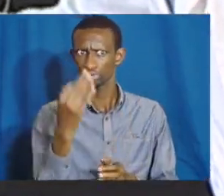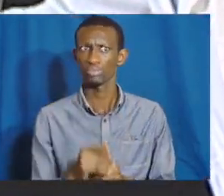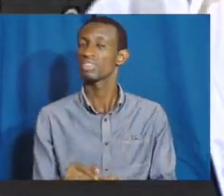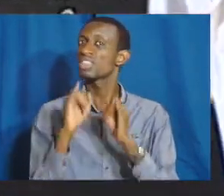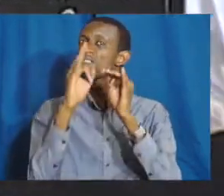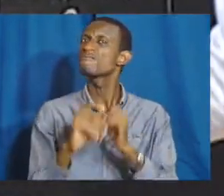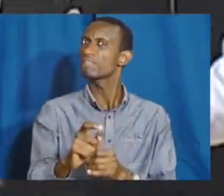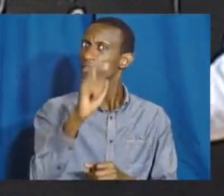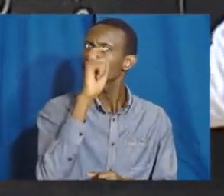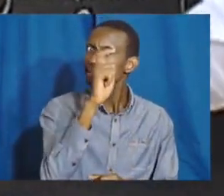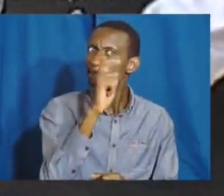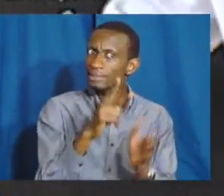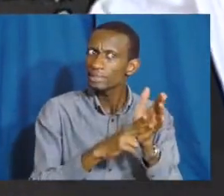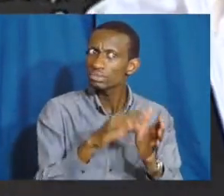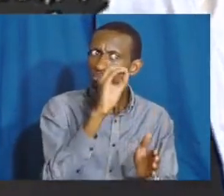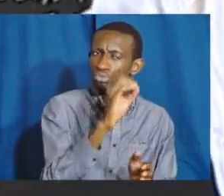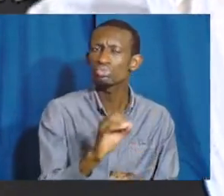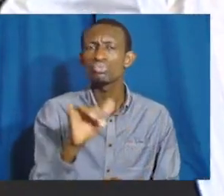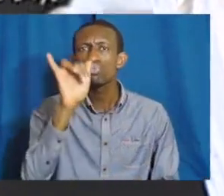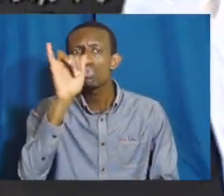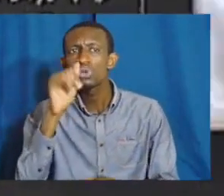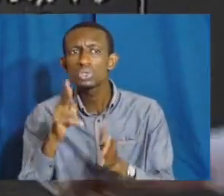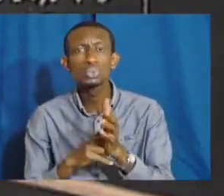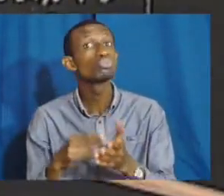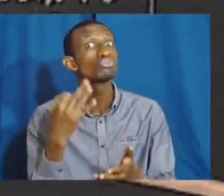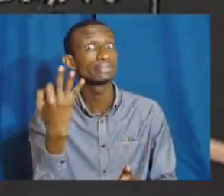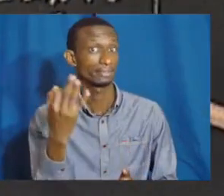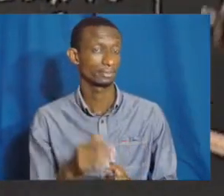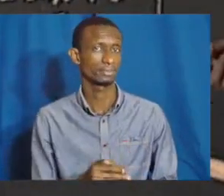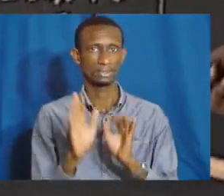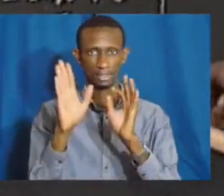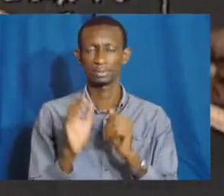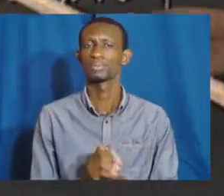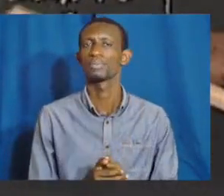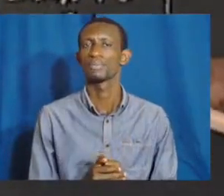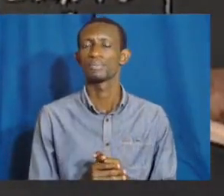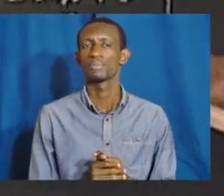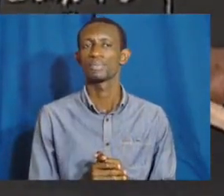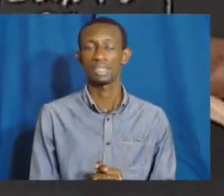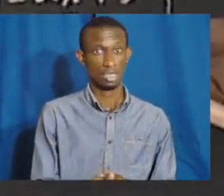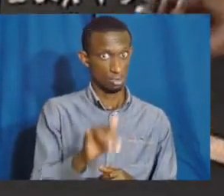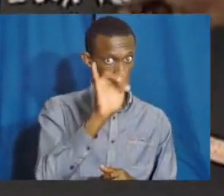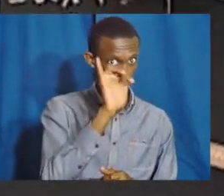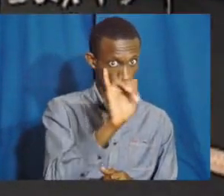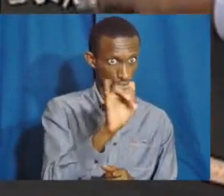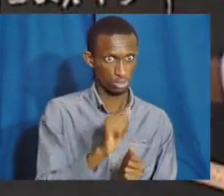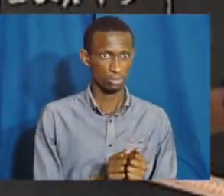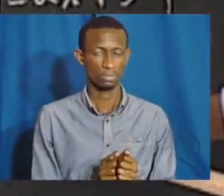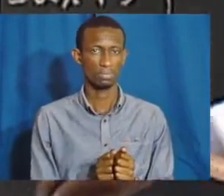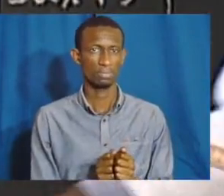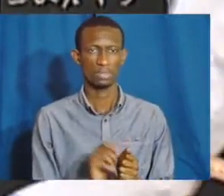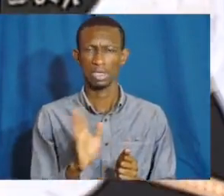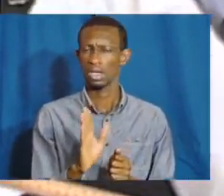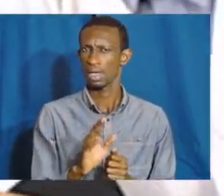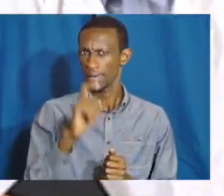is equal to 0, y will be equal to 3. Let's say y is, maybe x is equal